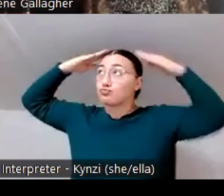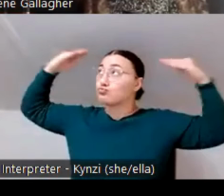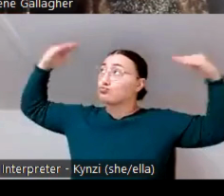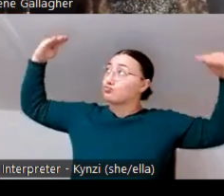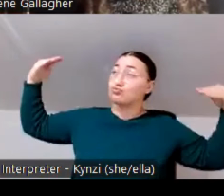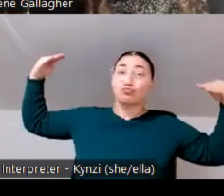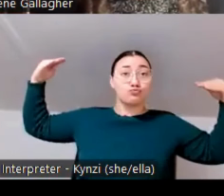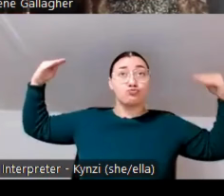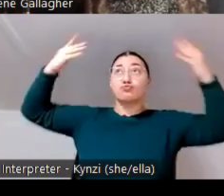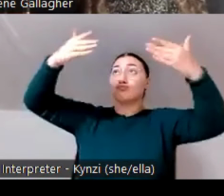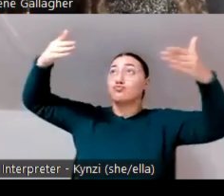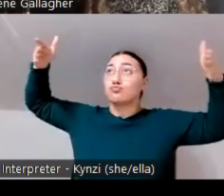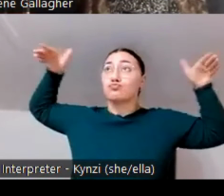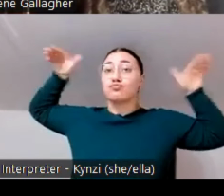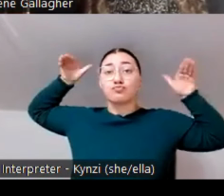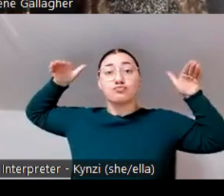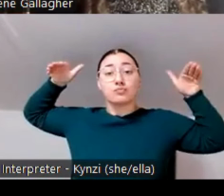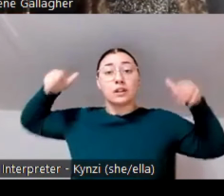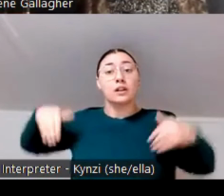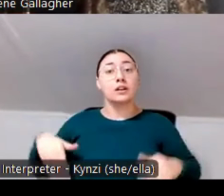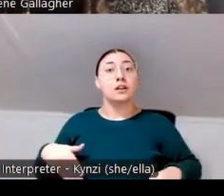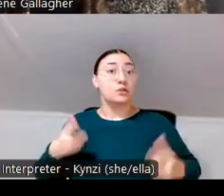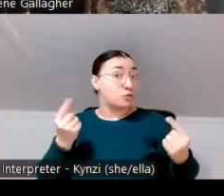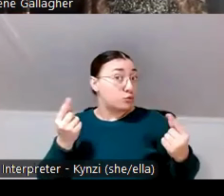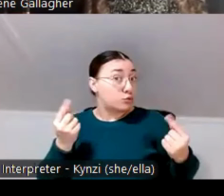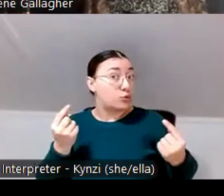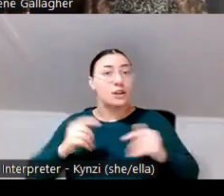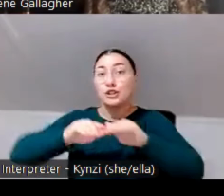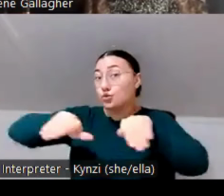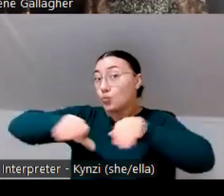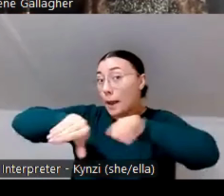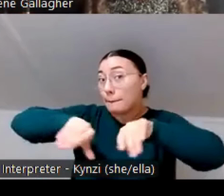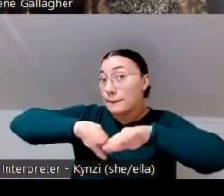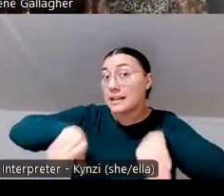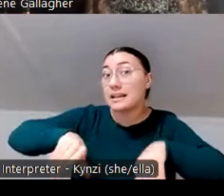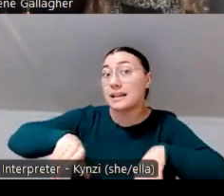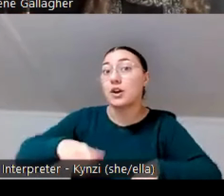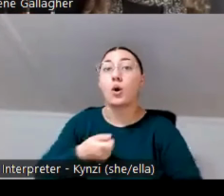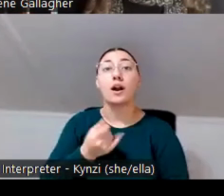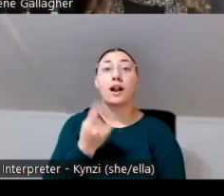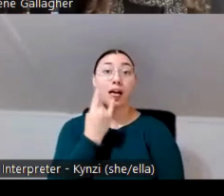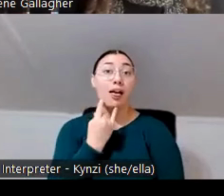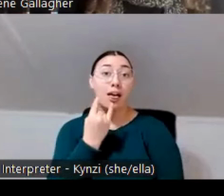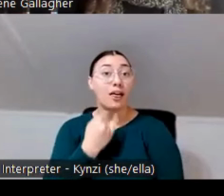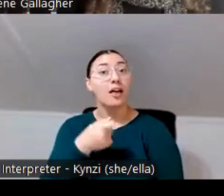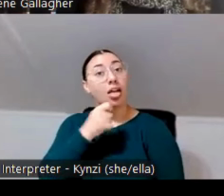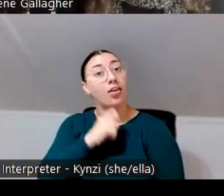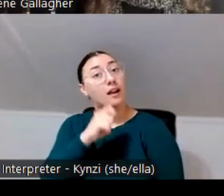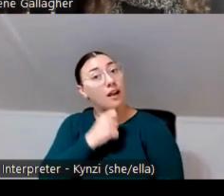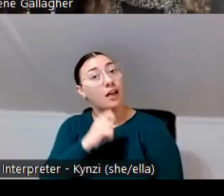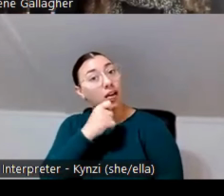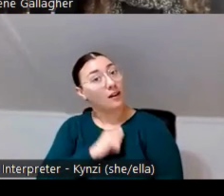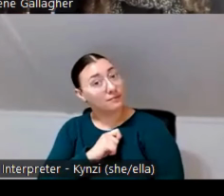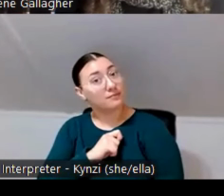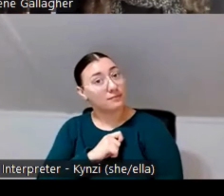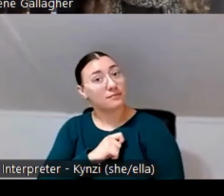might do are go swimming or eat a nice, cool popsicle.